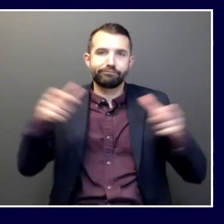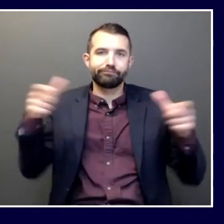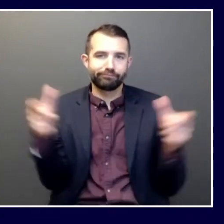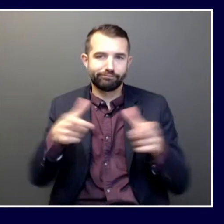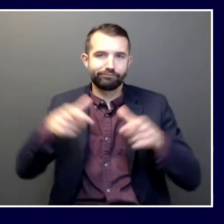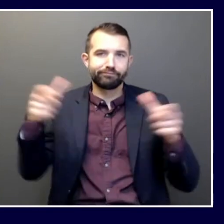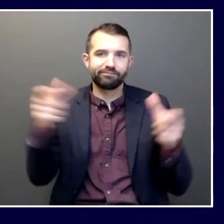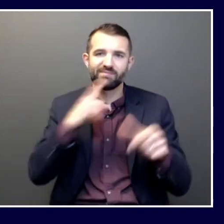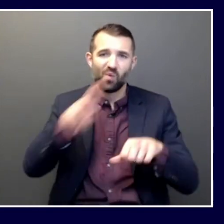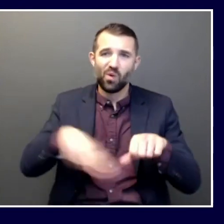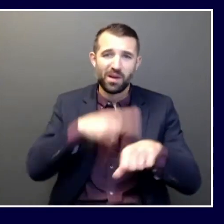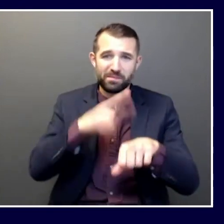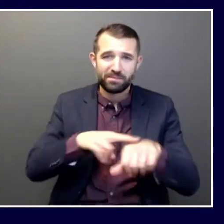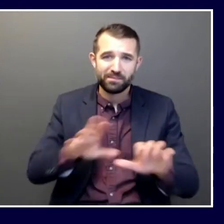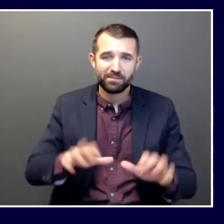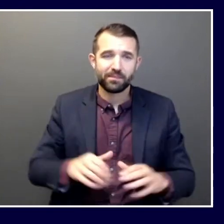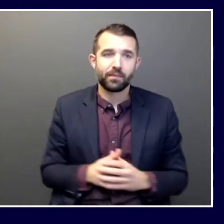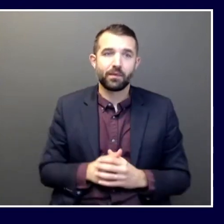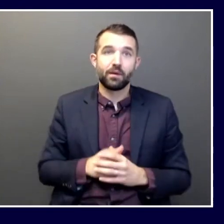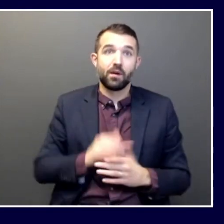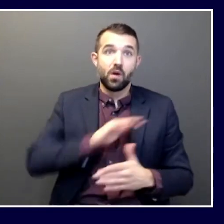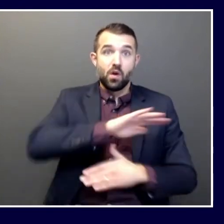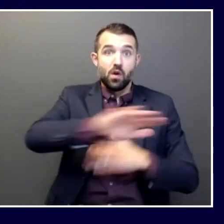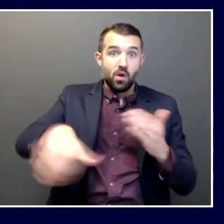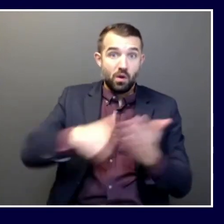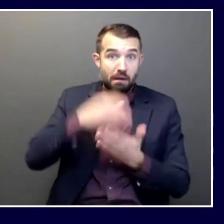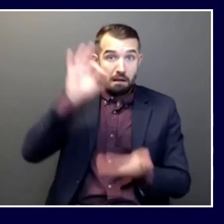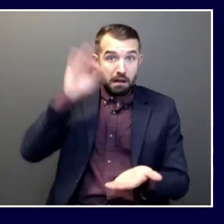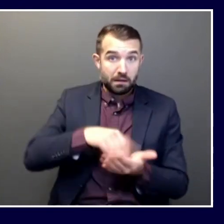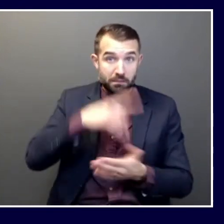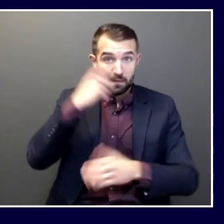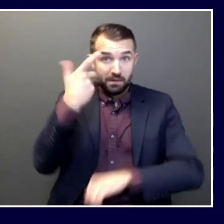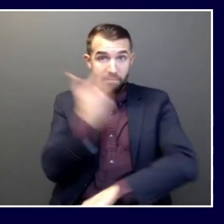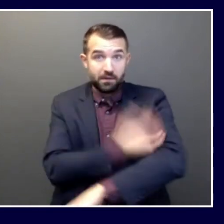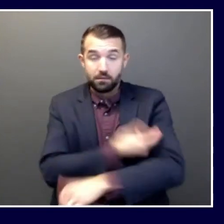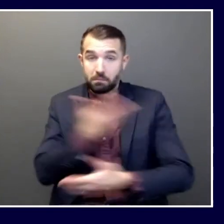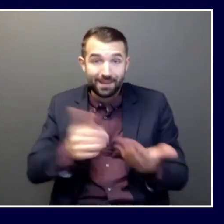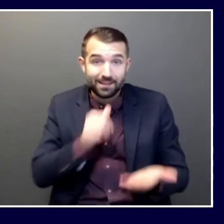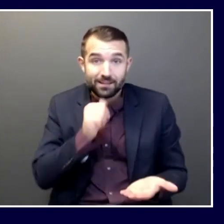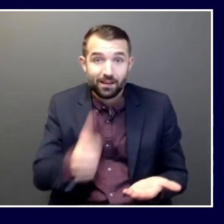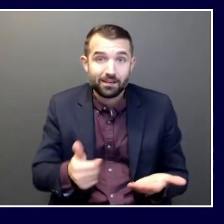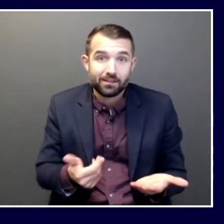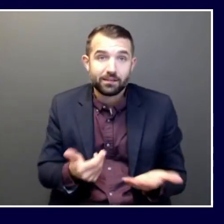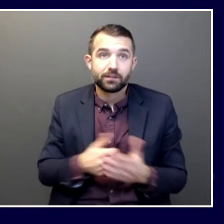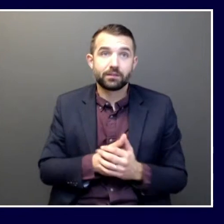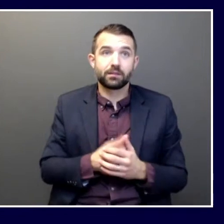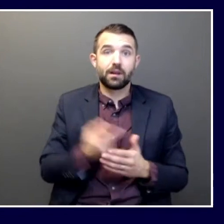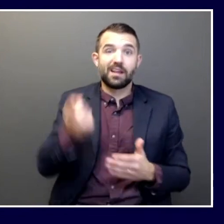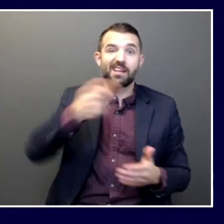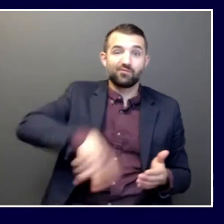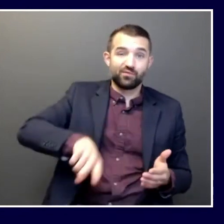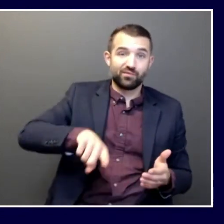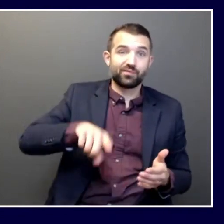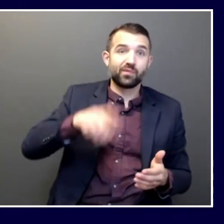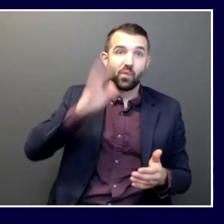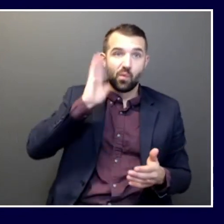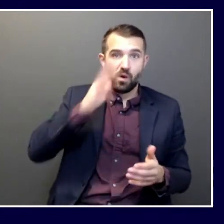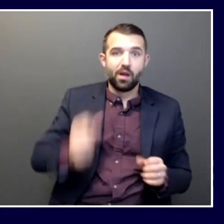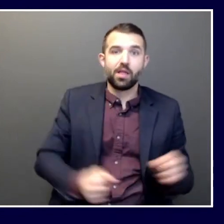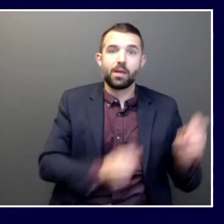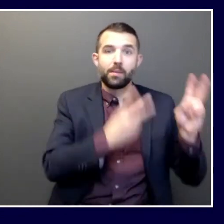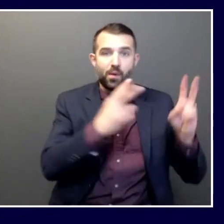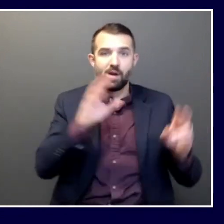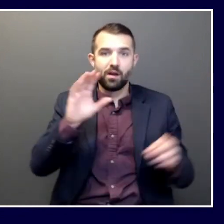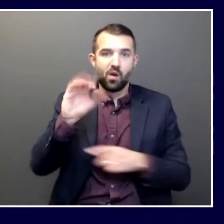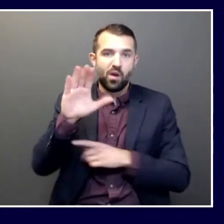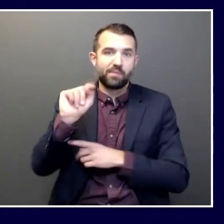October healthcare worker vaccination dashboard updated, hopefully next week, so we'll be able to give a better snapshot of what's going on with it.